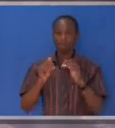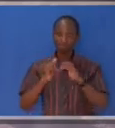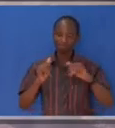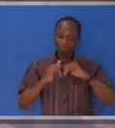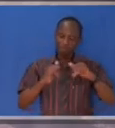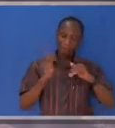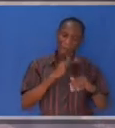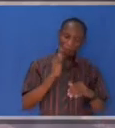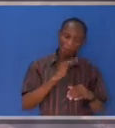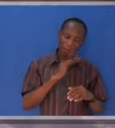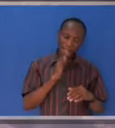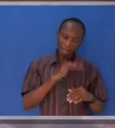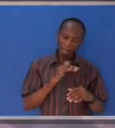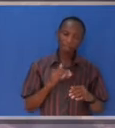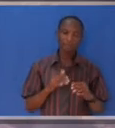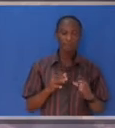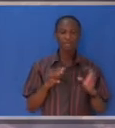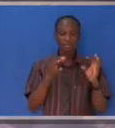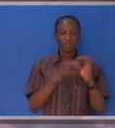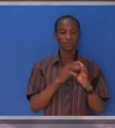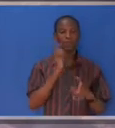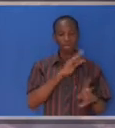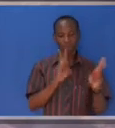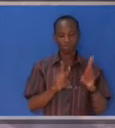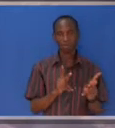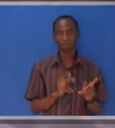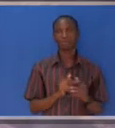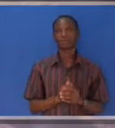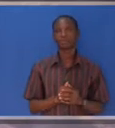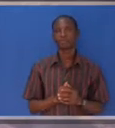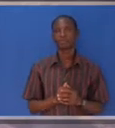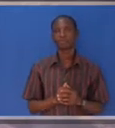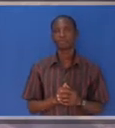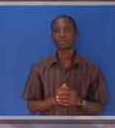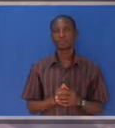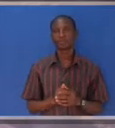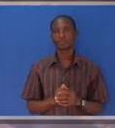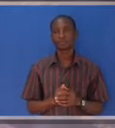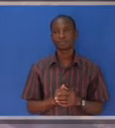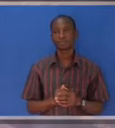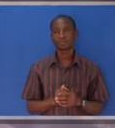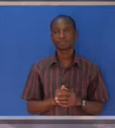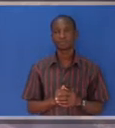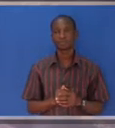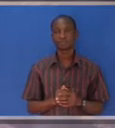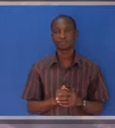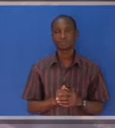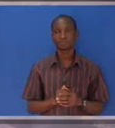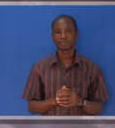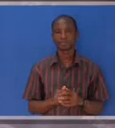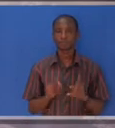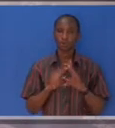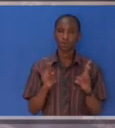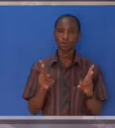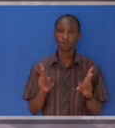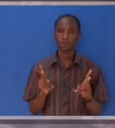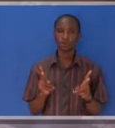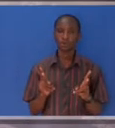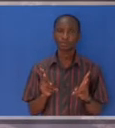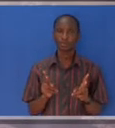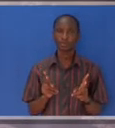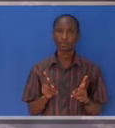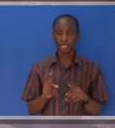ye ositie man yankopon no omo ko ba bia Lazarus yesi ye deno ko Abraham kukum no enti